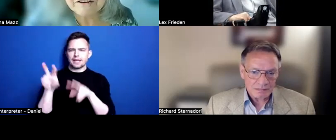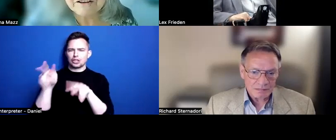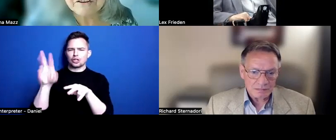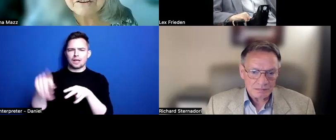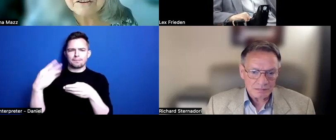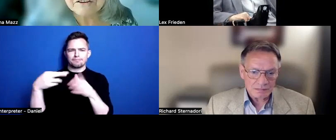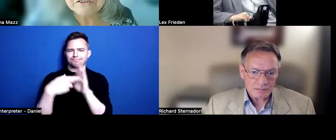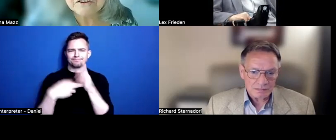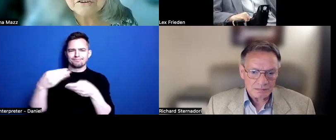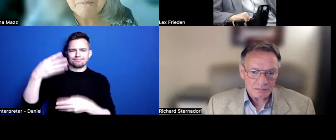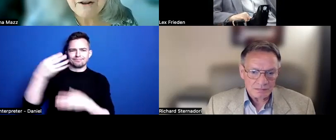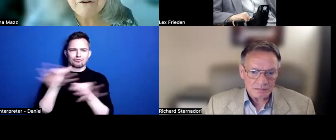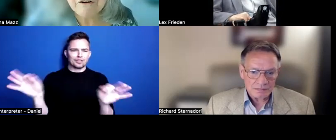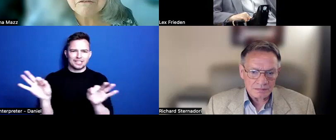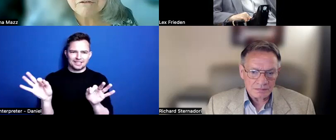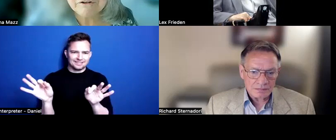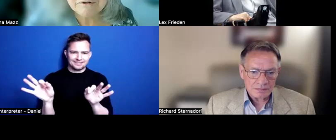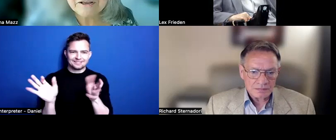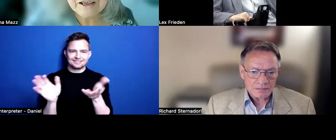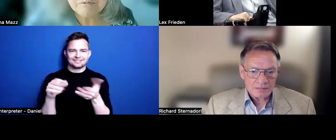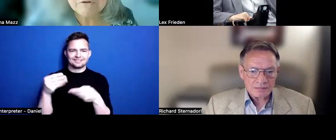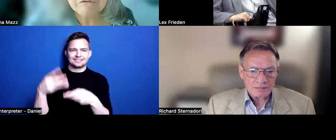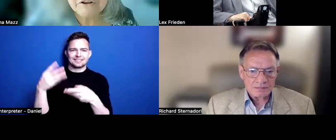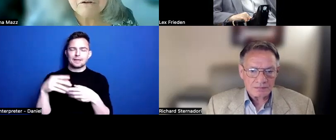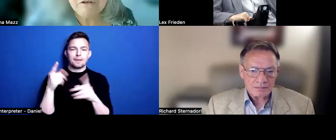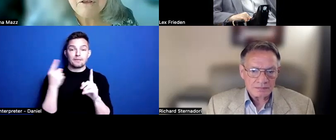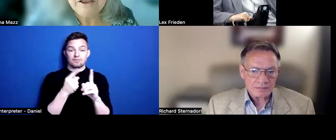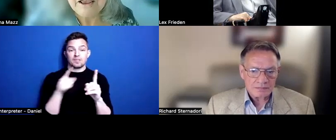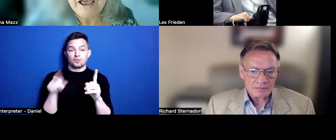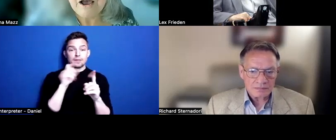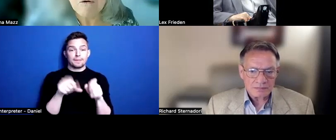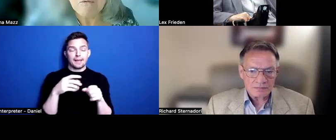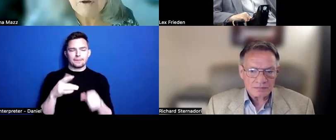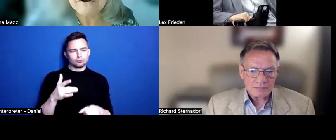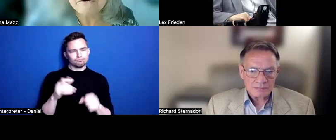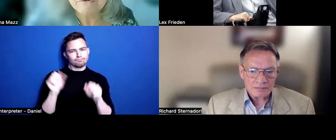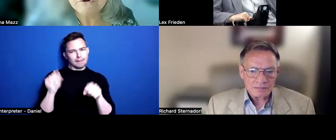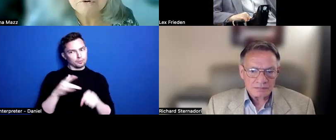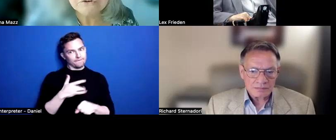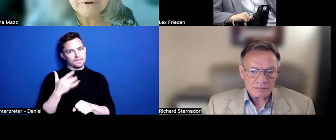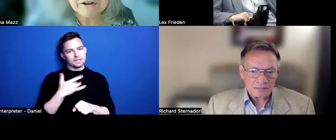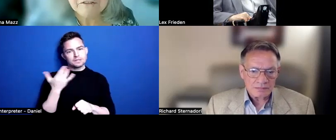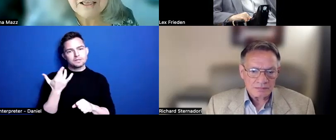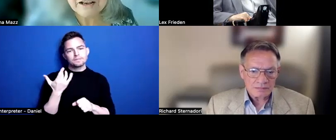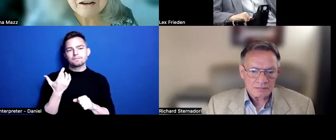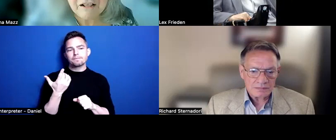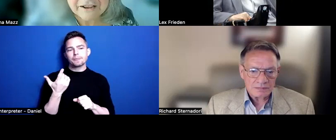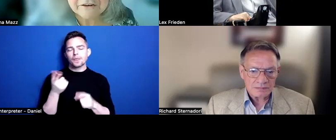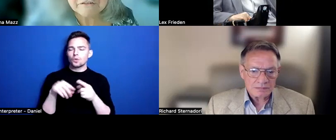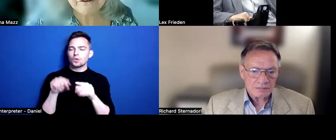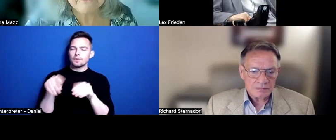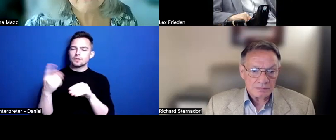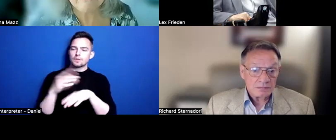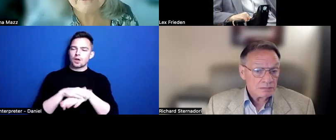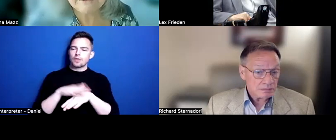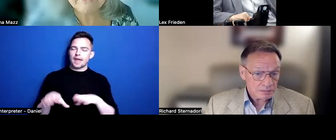It's a matter of really being able to feel how when you put somebody on that